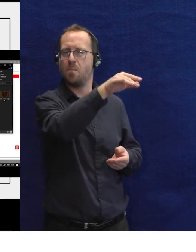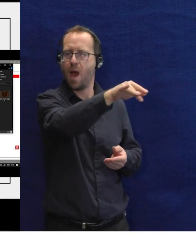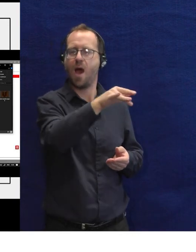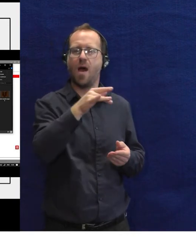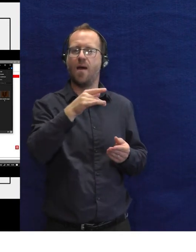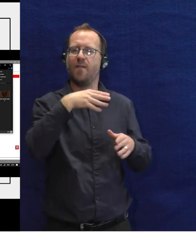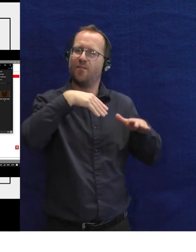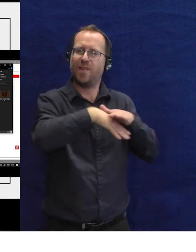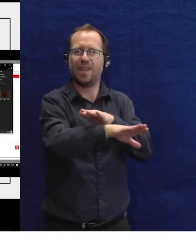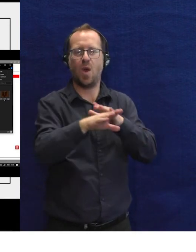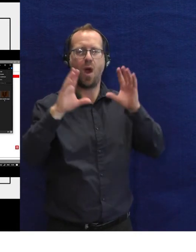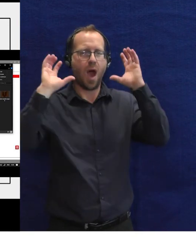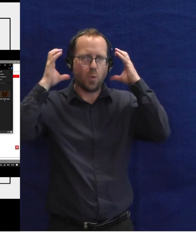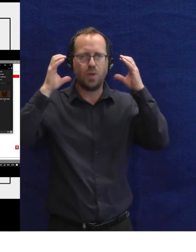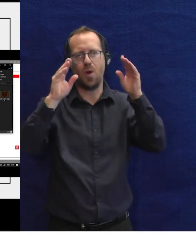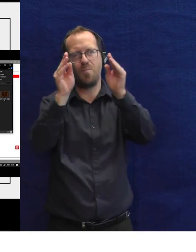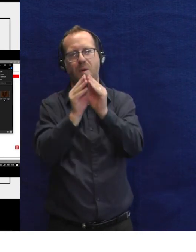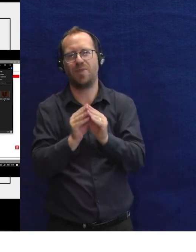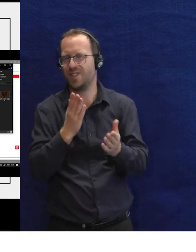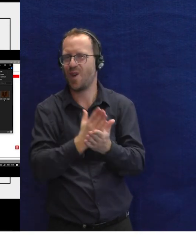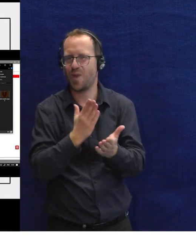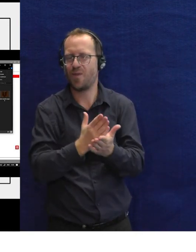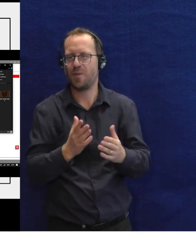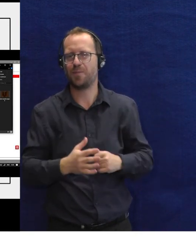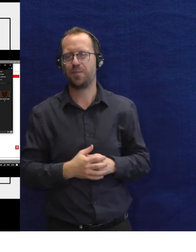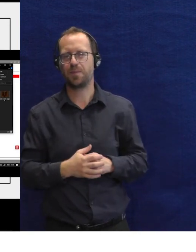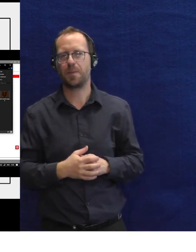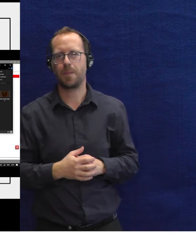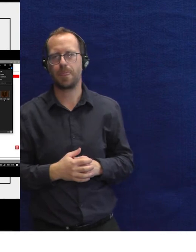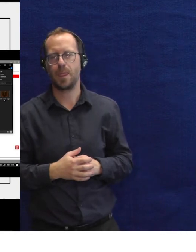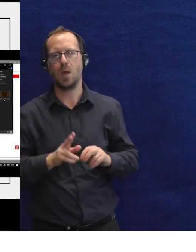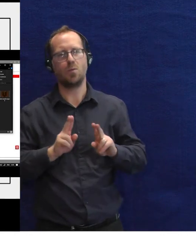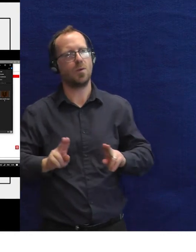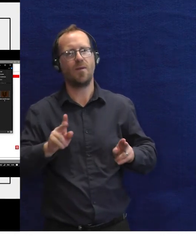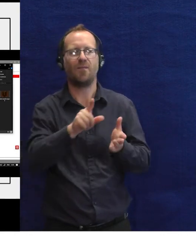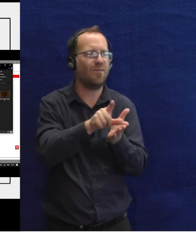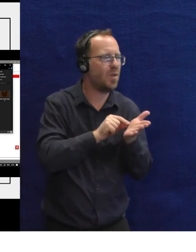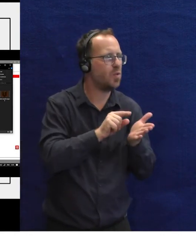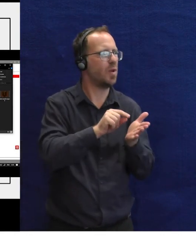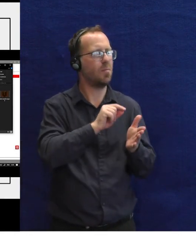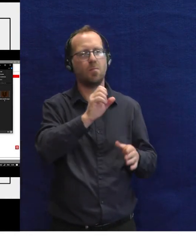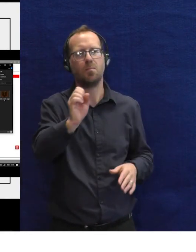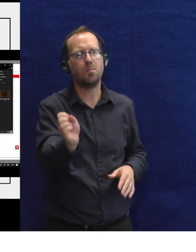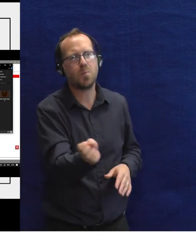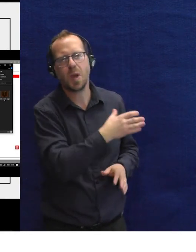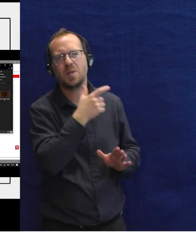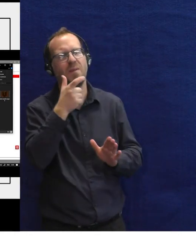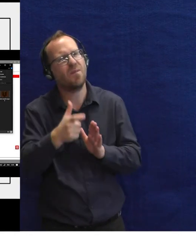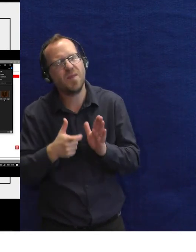make a cinema presentation, you can use the standard cinema digital rolls, and you can just